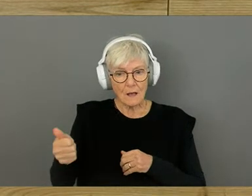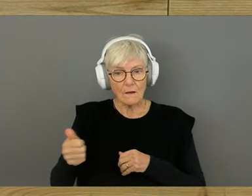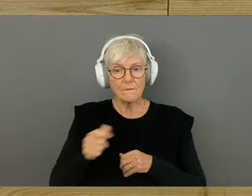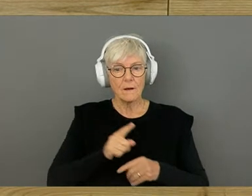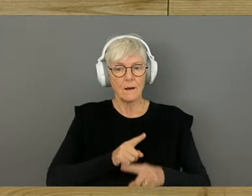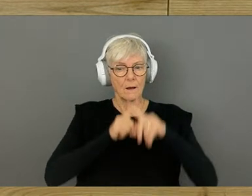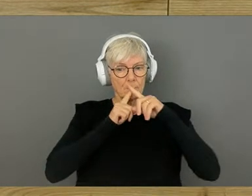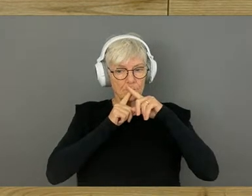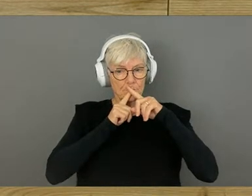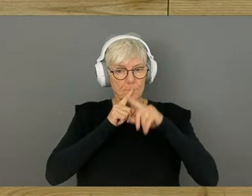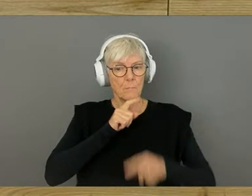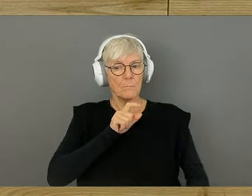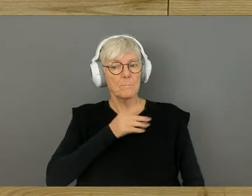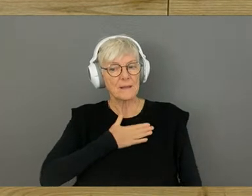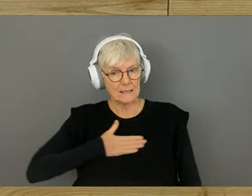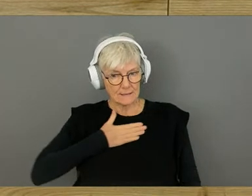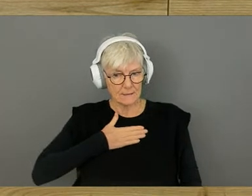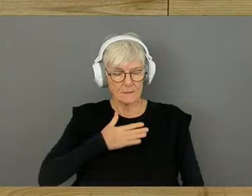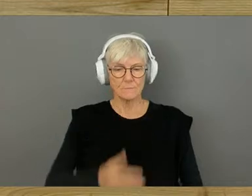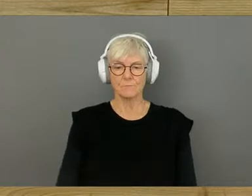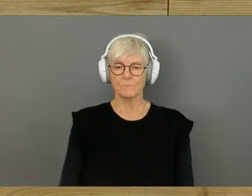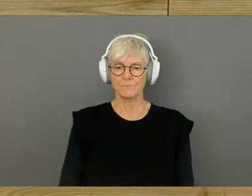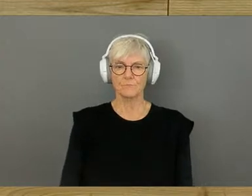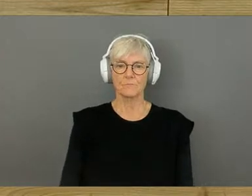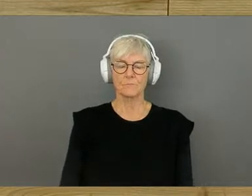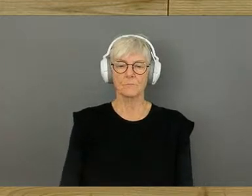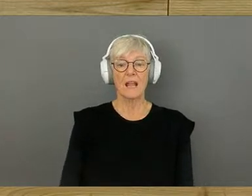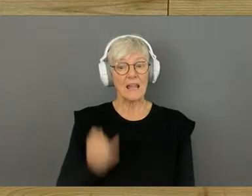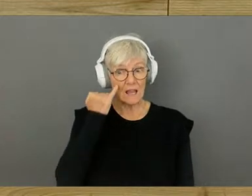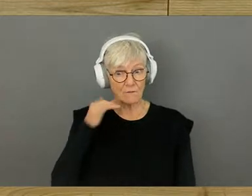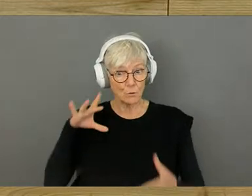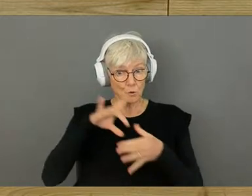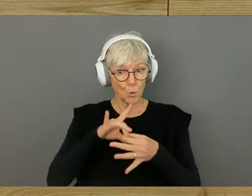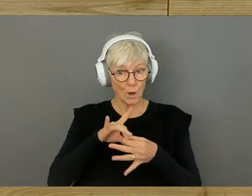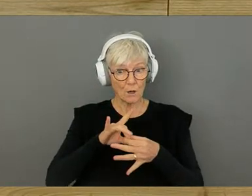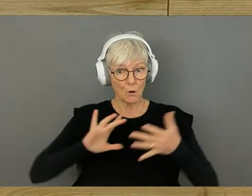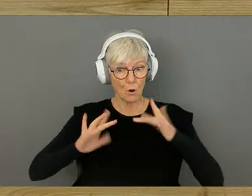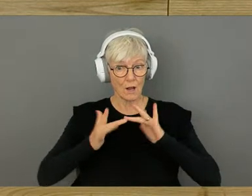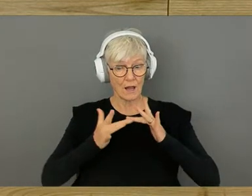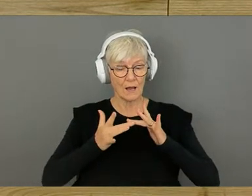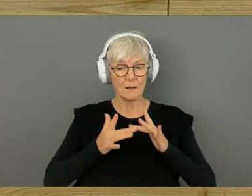to remind everybody online to ensure your microphones are placed on mute.